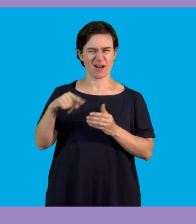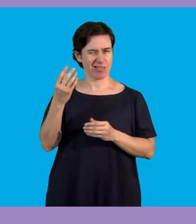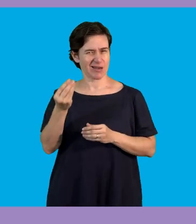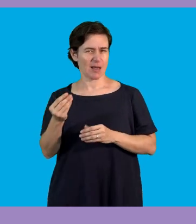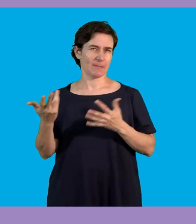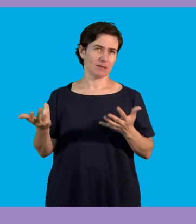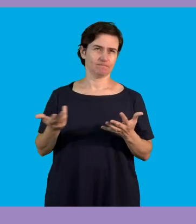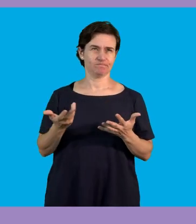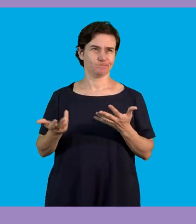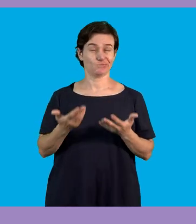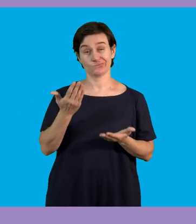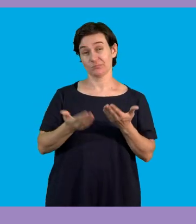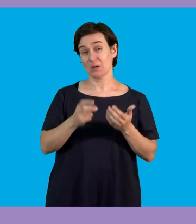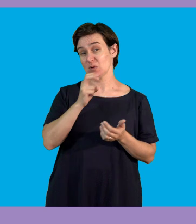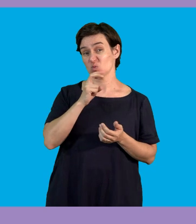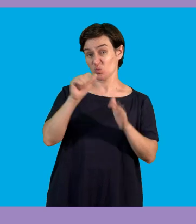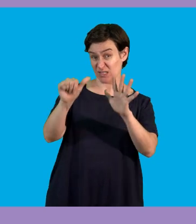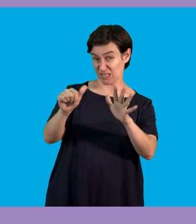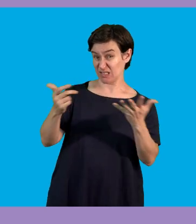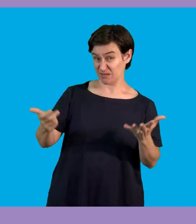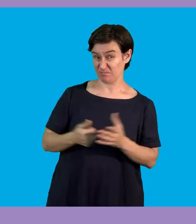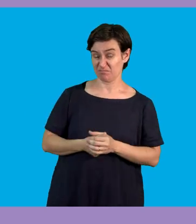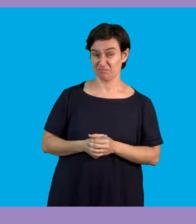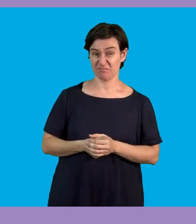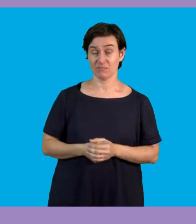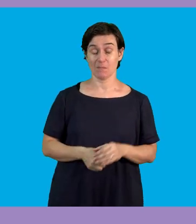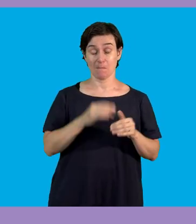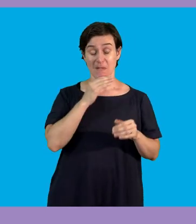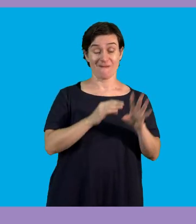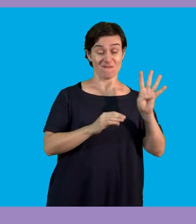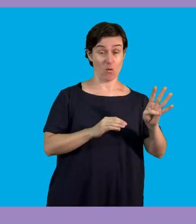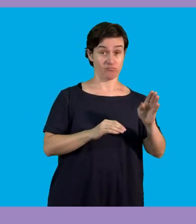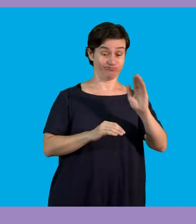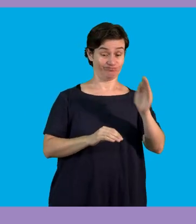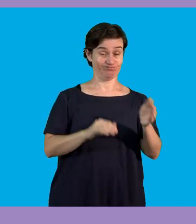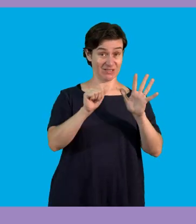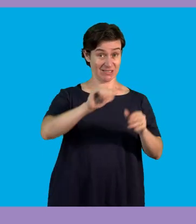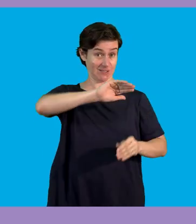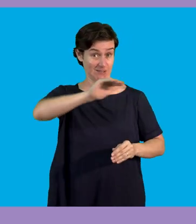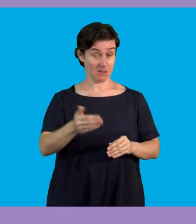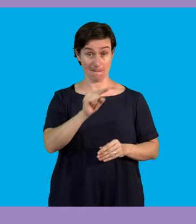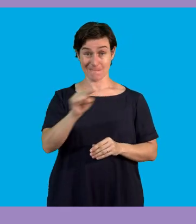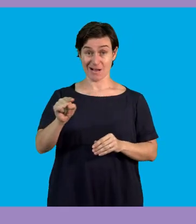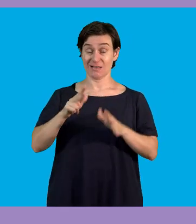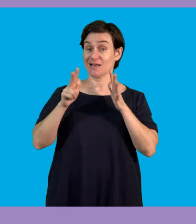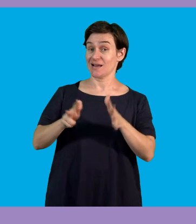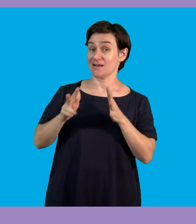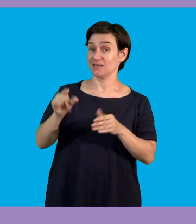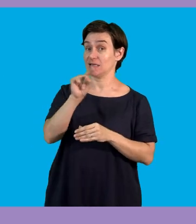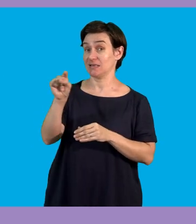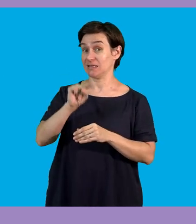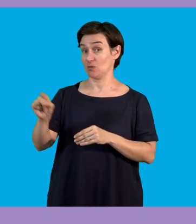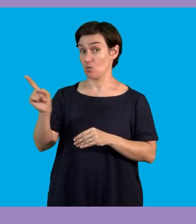use, let's jump one more number and use 6, so that it is 4 and 6 minus